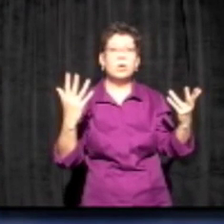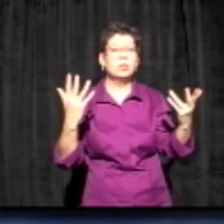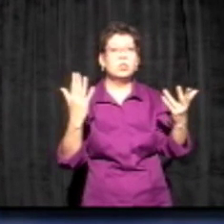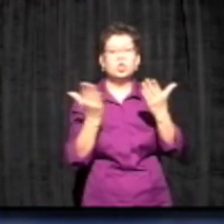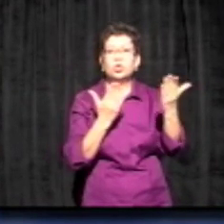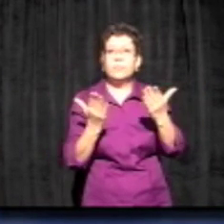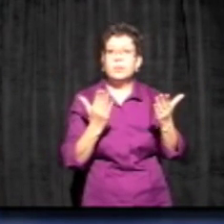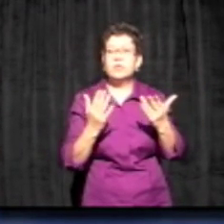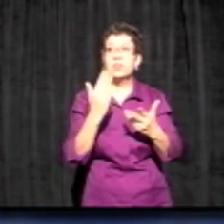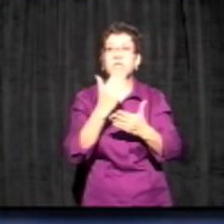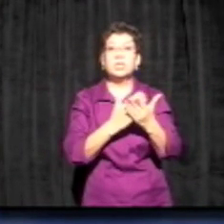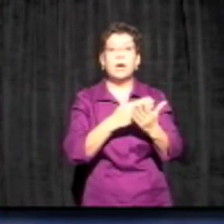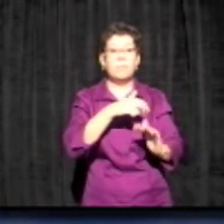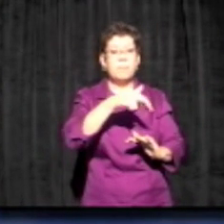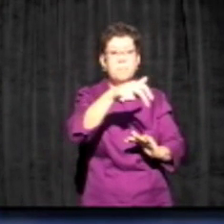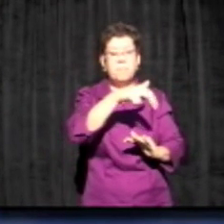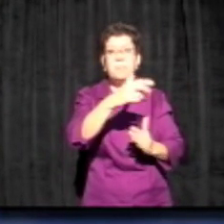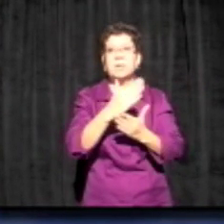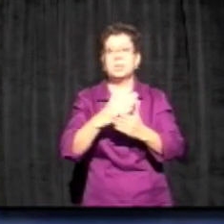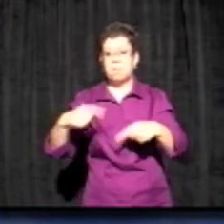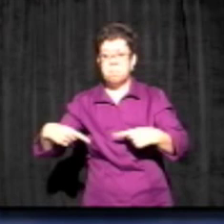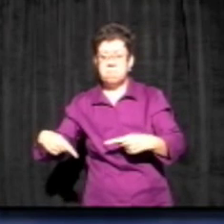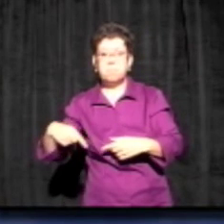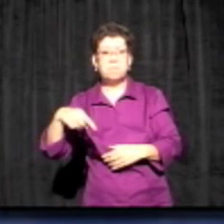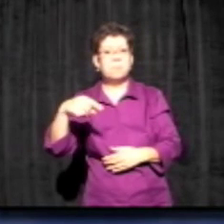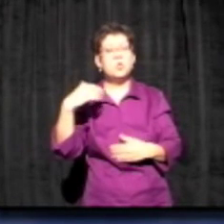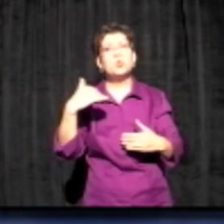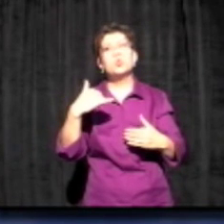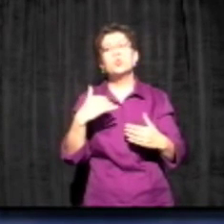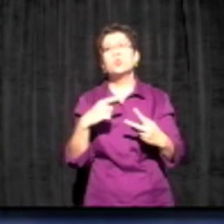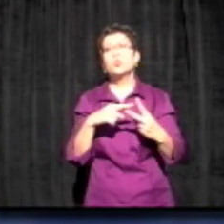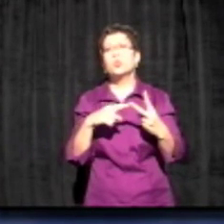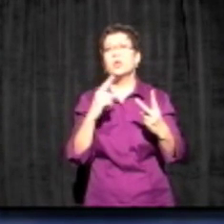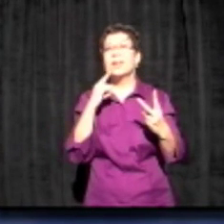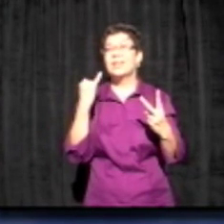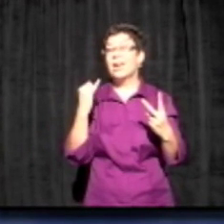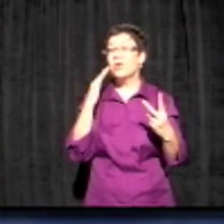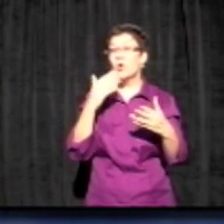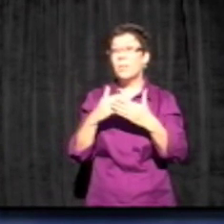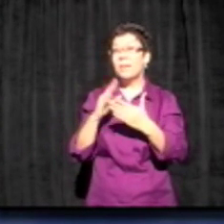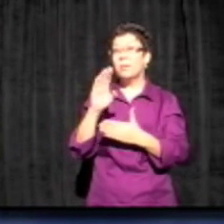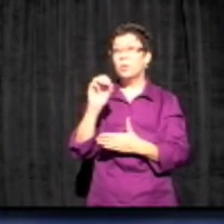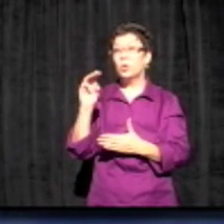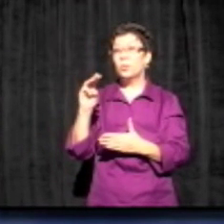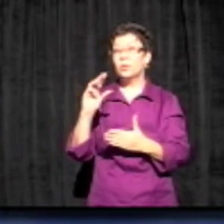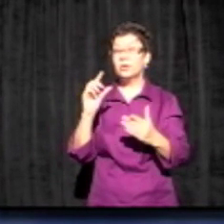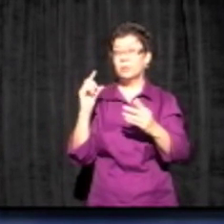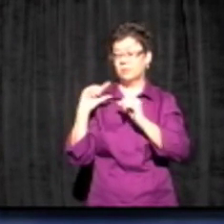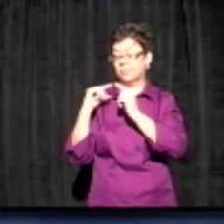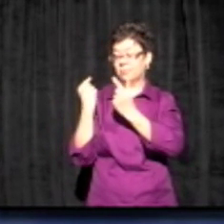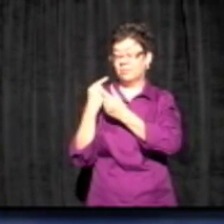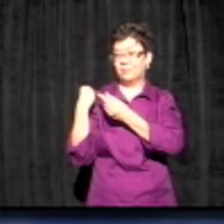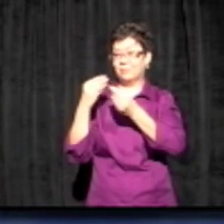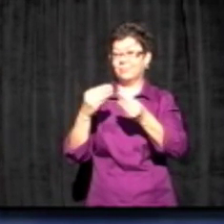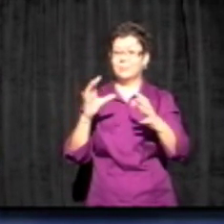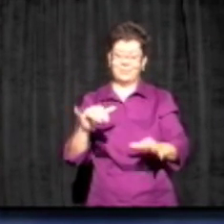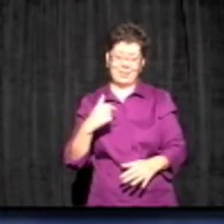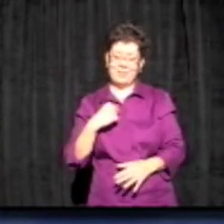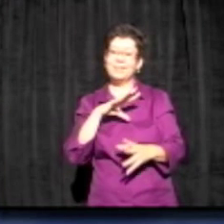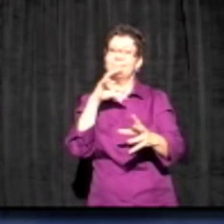aid, and 4 million use a wheelchair. And the baby boomer generation, of which I include myself,